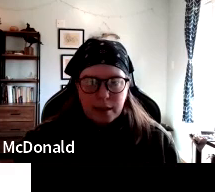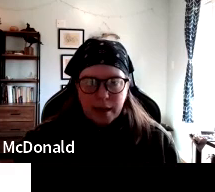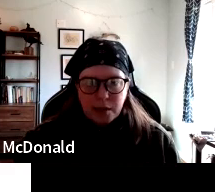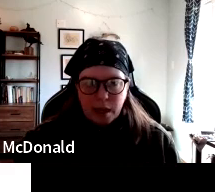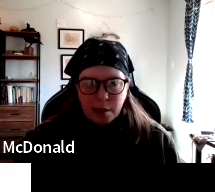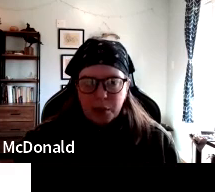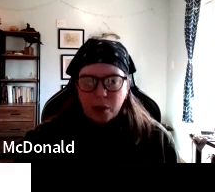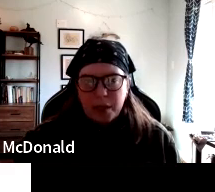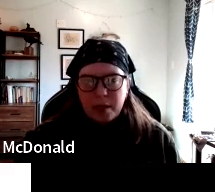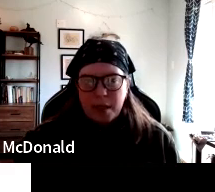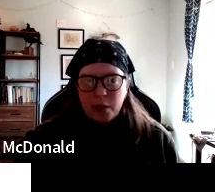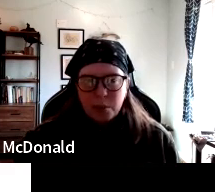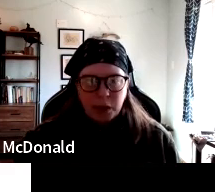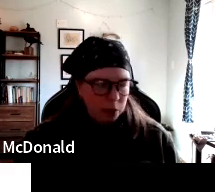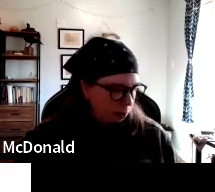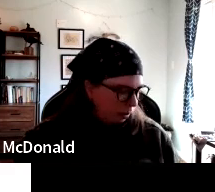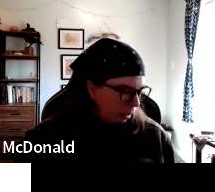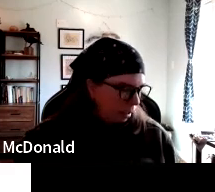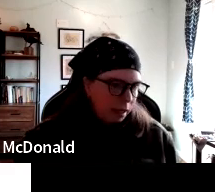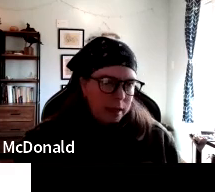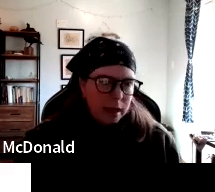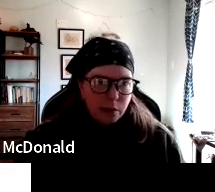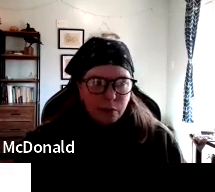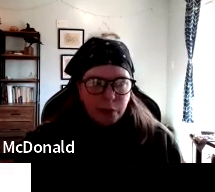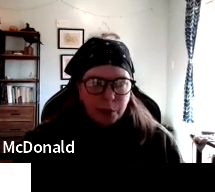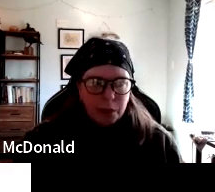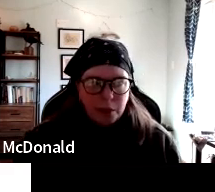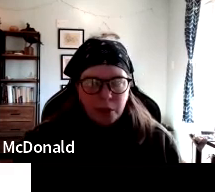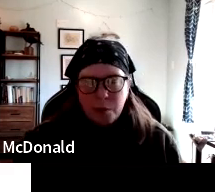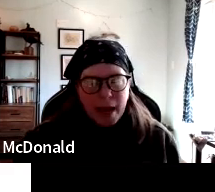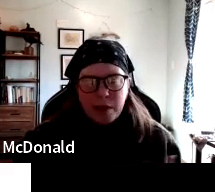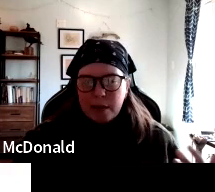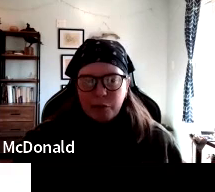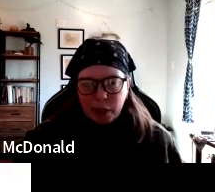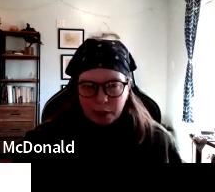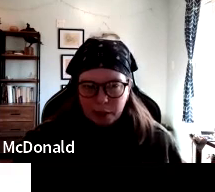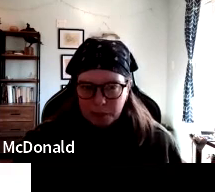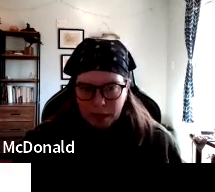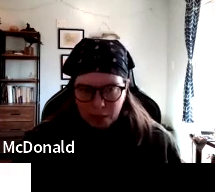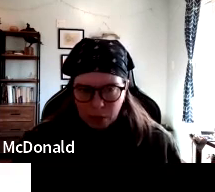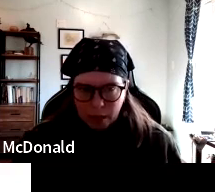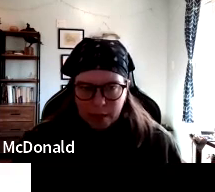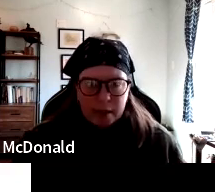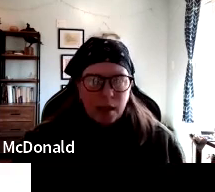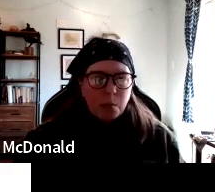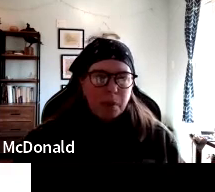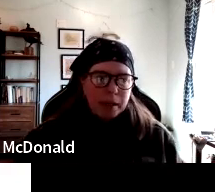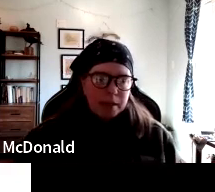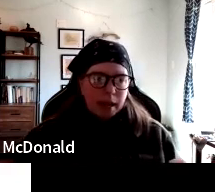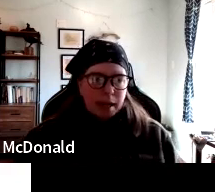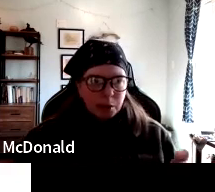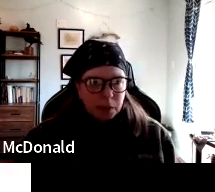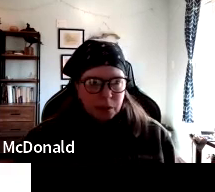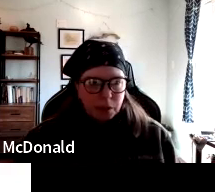And the next step, you're going to need your balloon. Now, for your balloon, you may have a different color, that's okay.